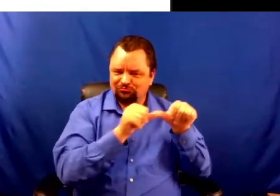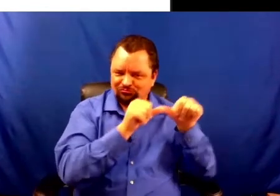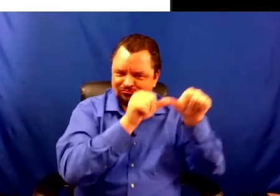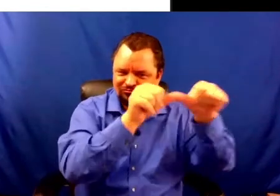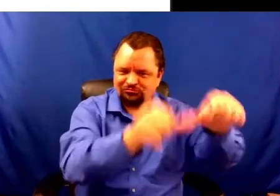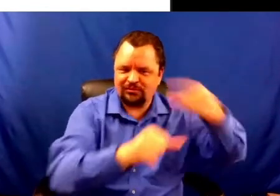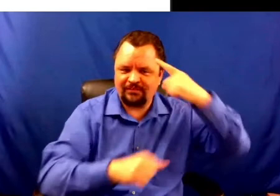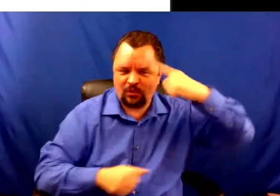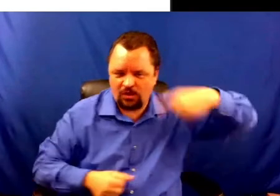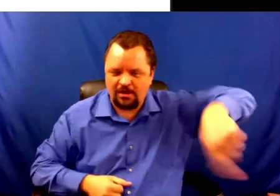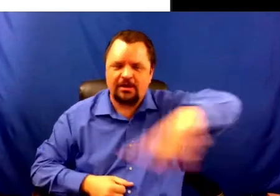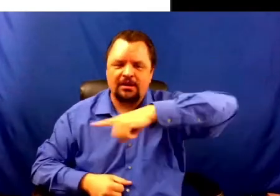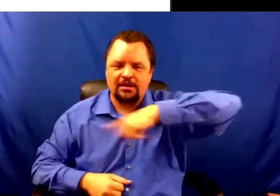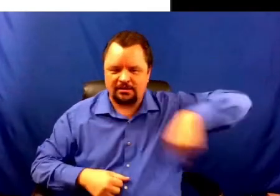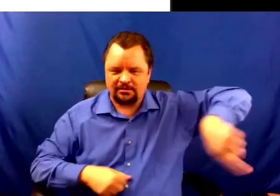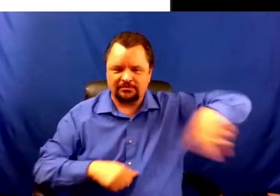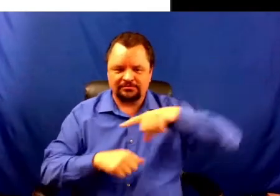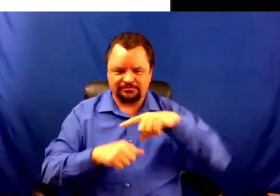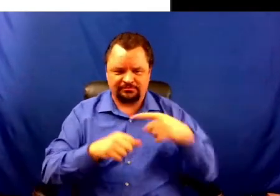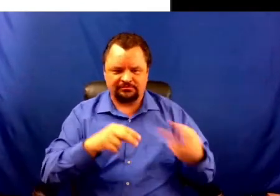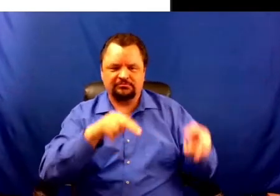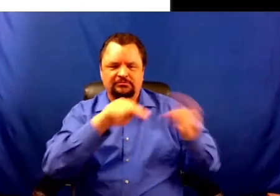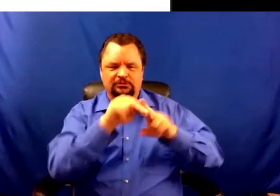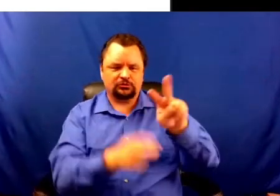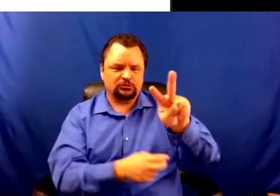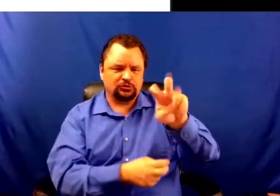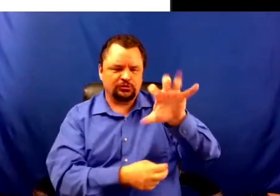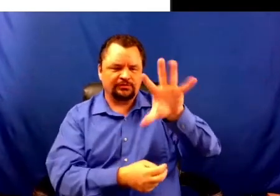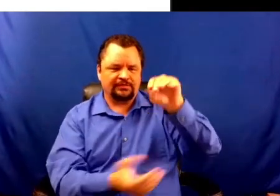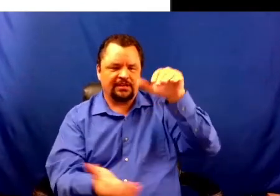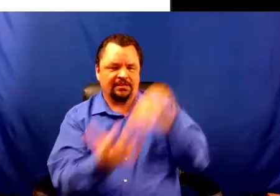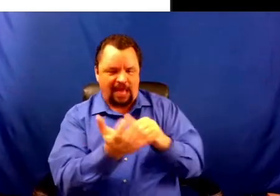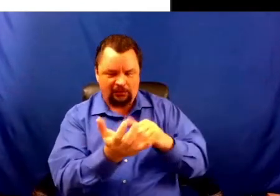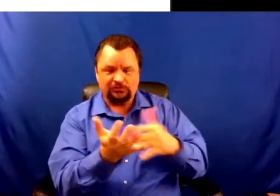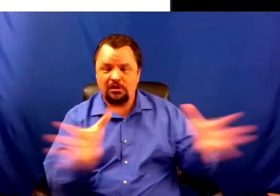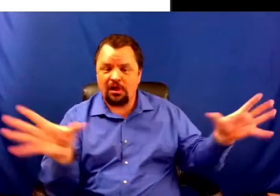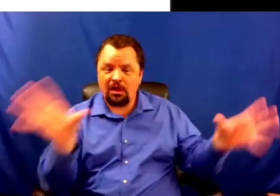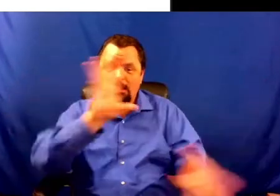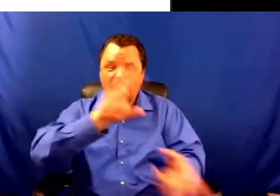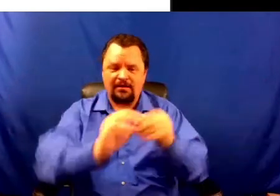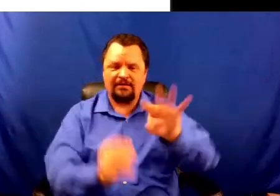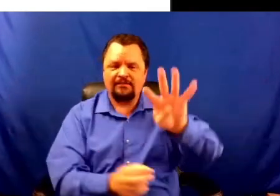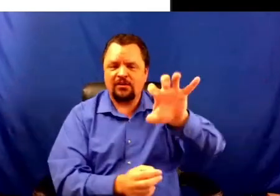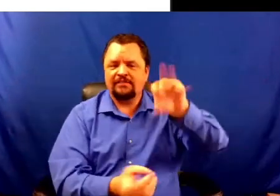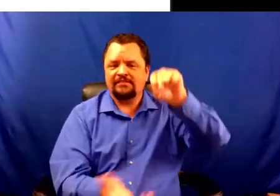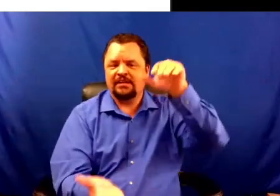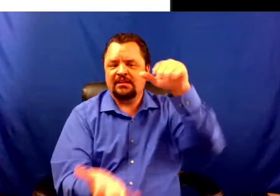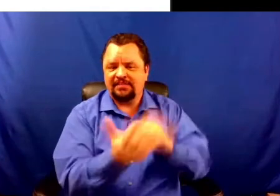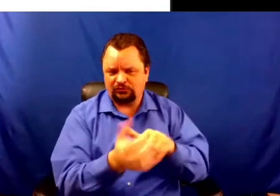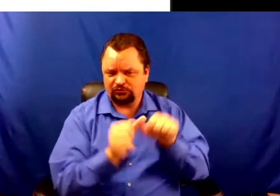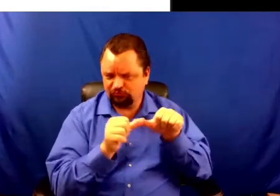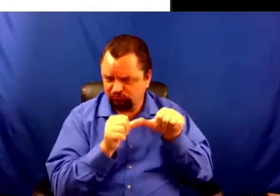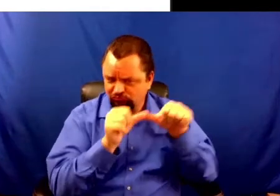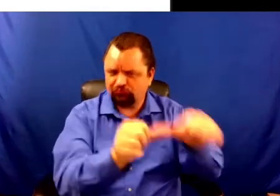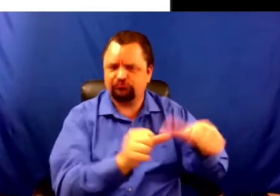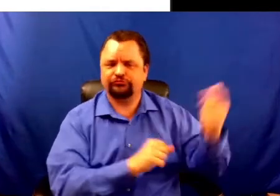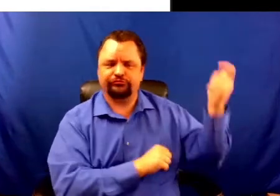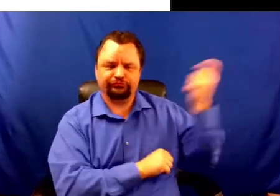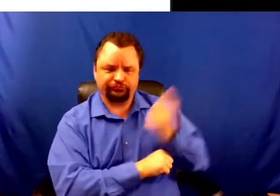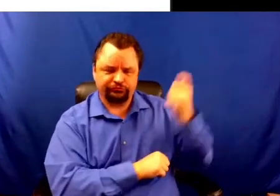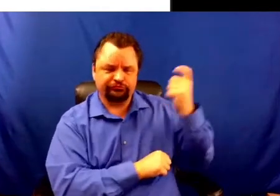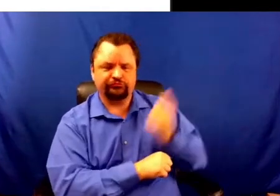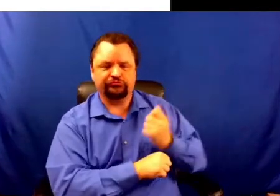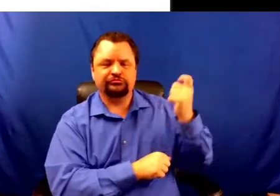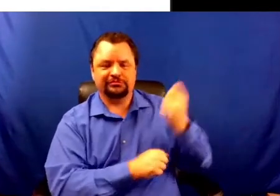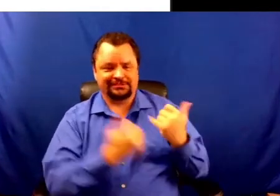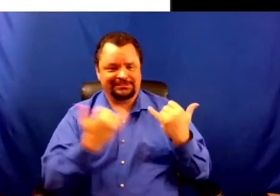additional $250,000, so a total of $450,000 of ongoing funding. This year, I know Susan has gone to the board and requested